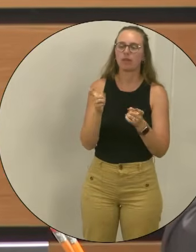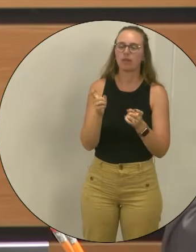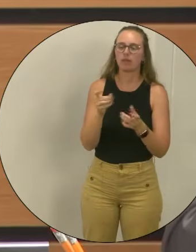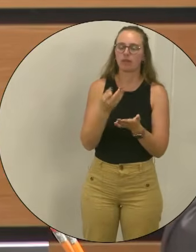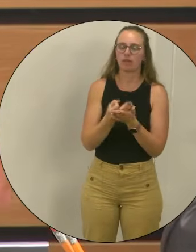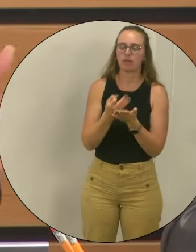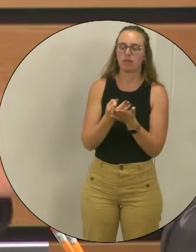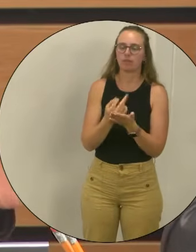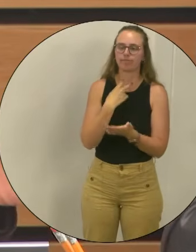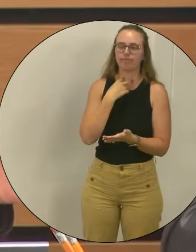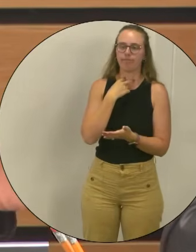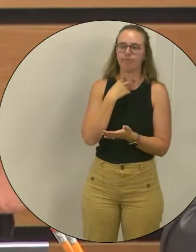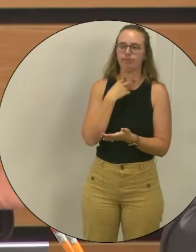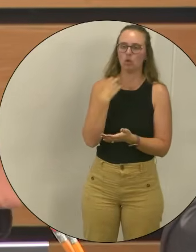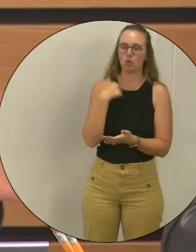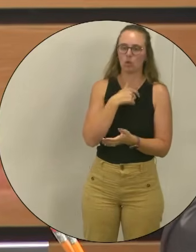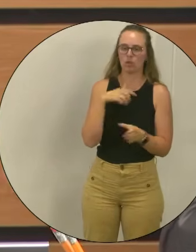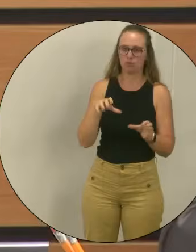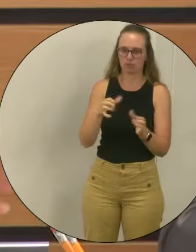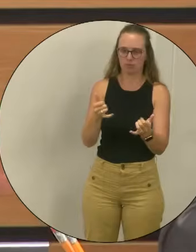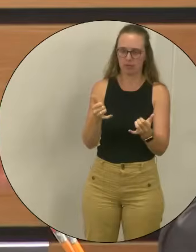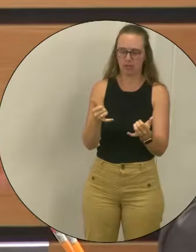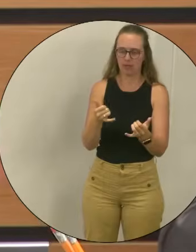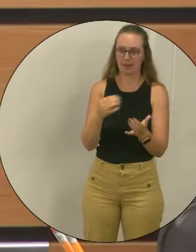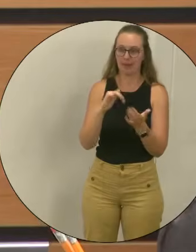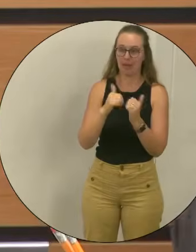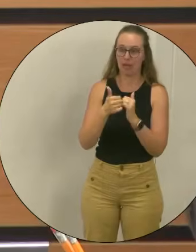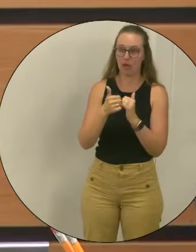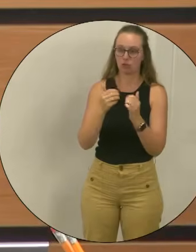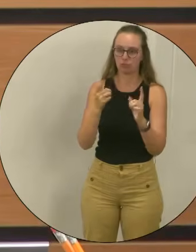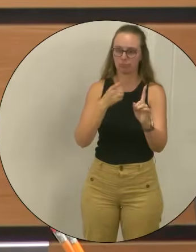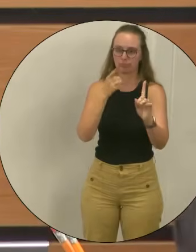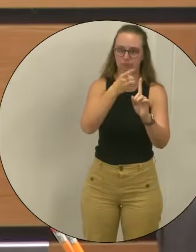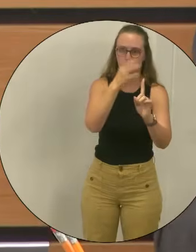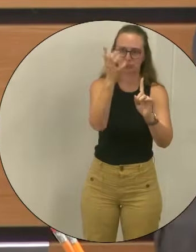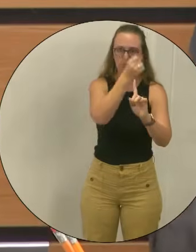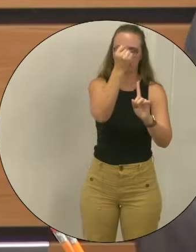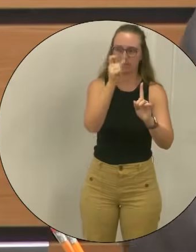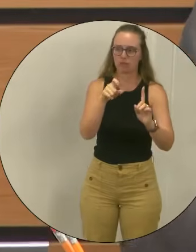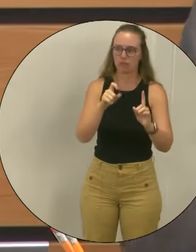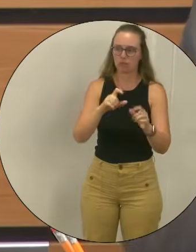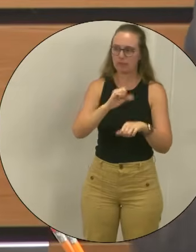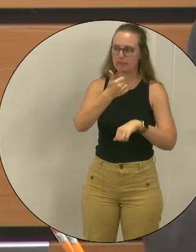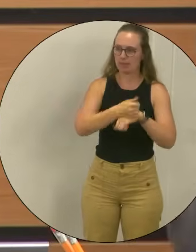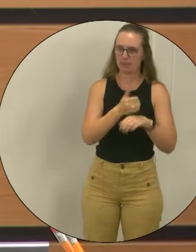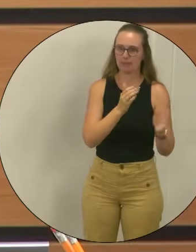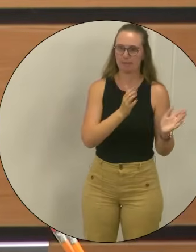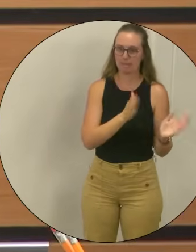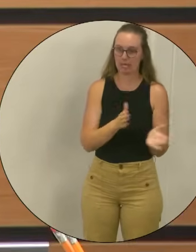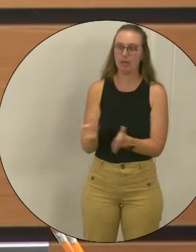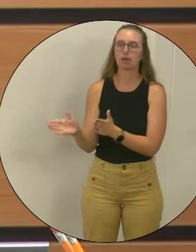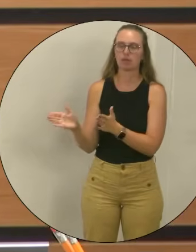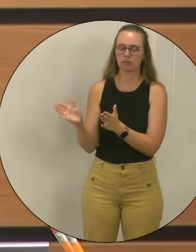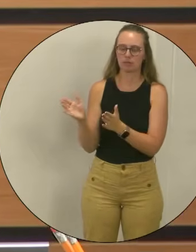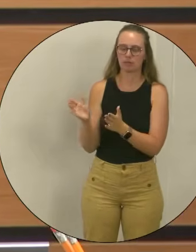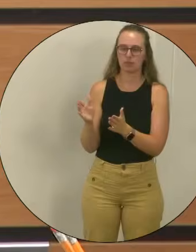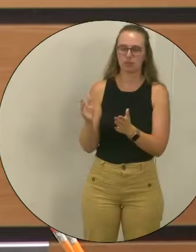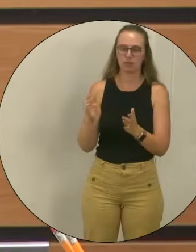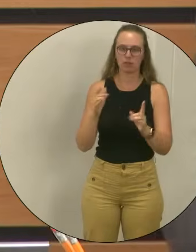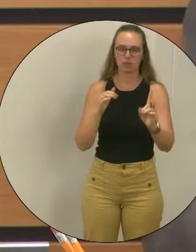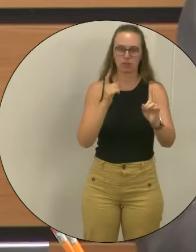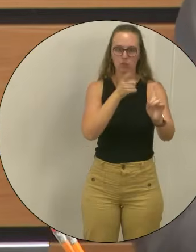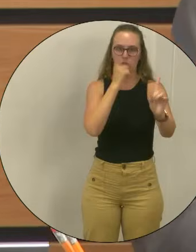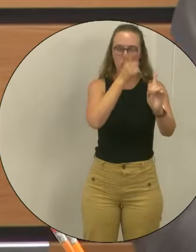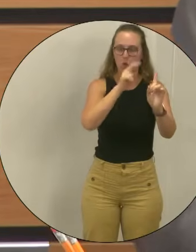fiscal constraints of where we are at now and how to get there, right? You had to build a roadmap out to that, place where the